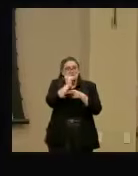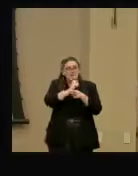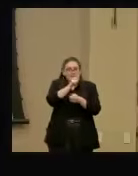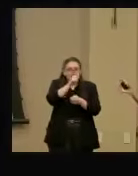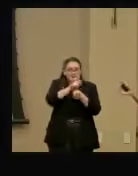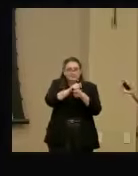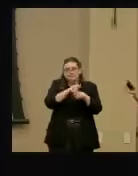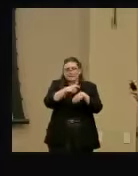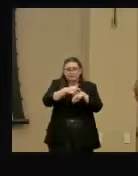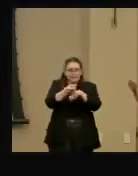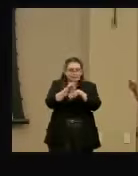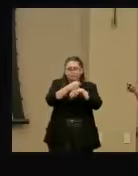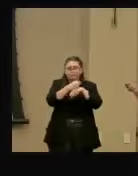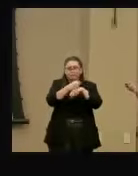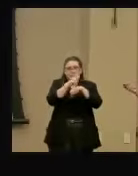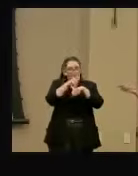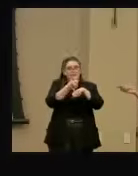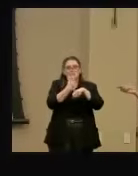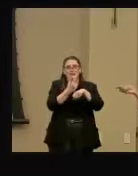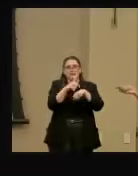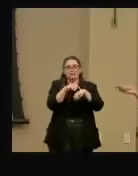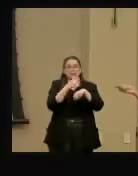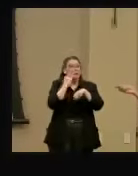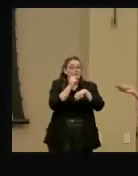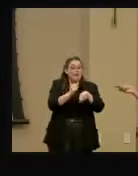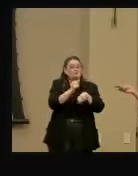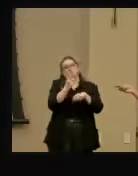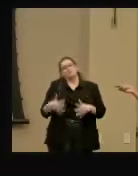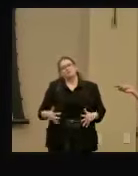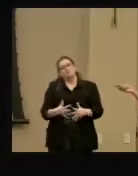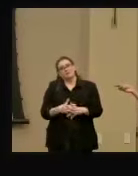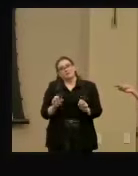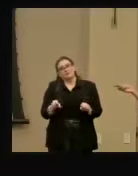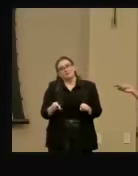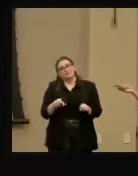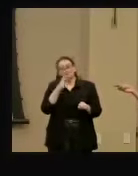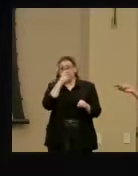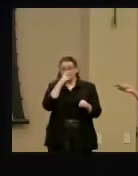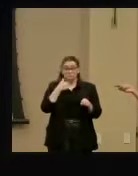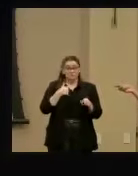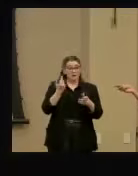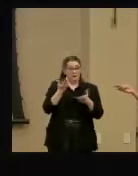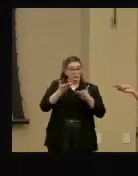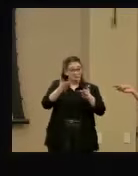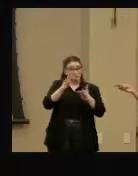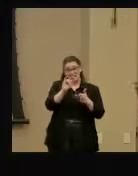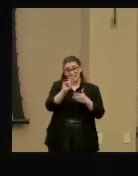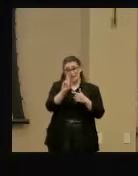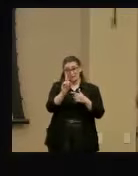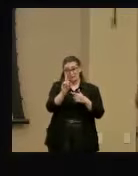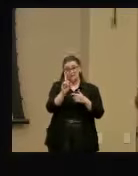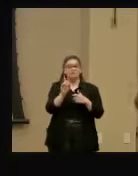day without fail. Otherwise, you could get pregnant. So I do recommend, if patients are open to it, to take the IUD.